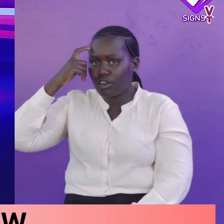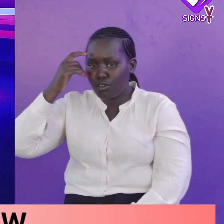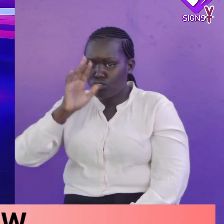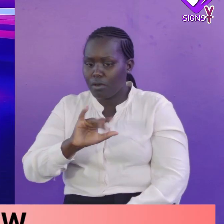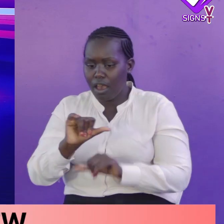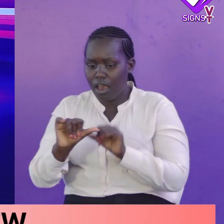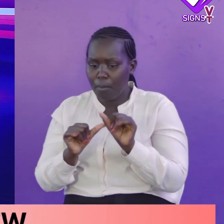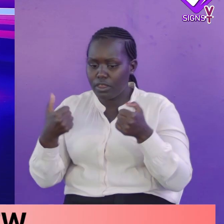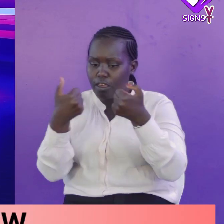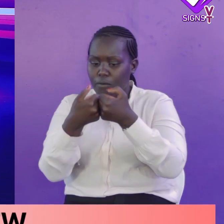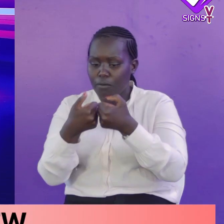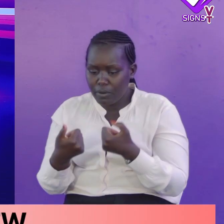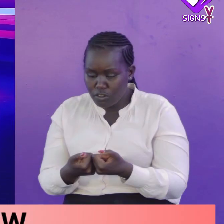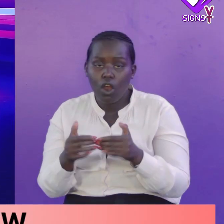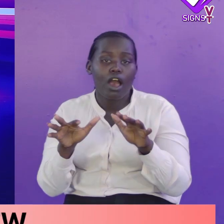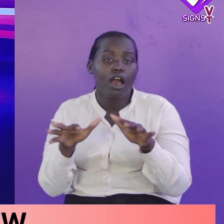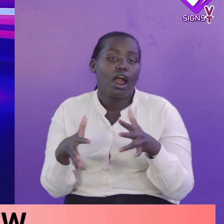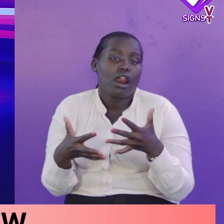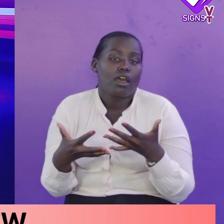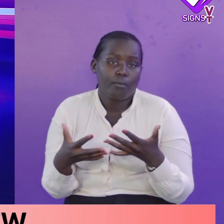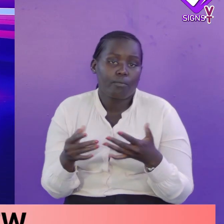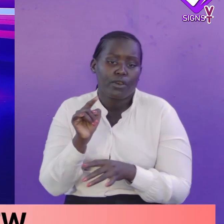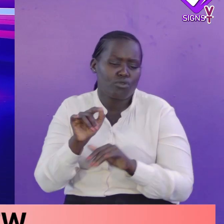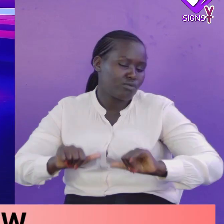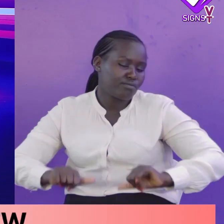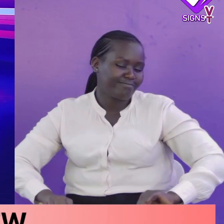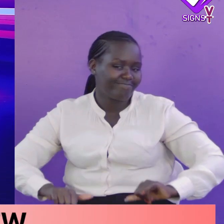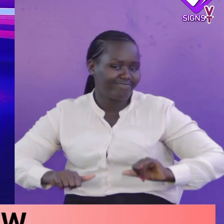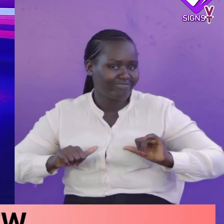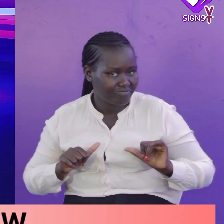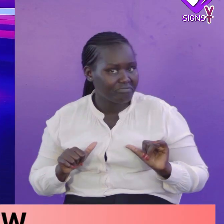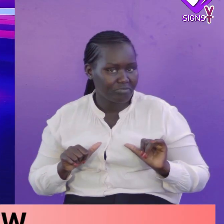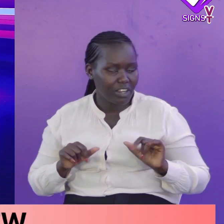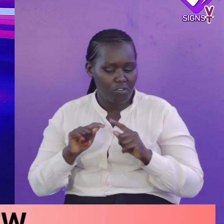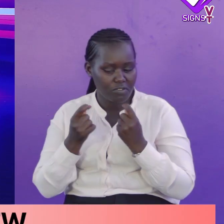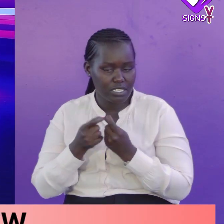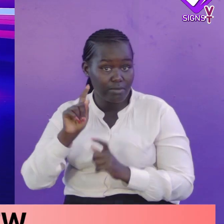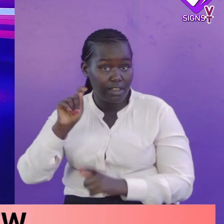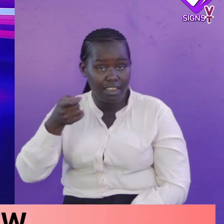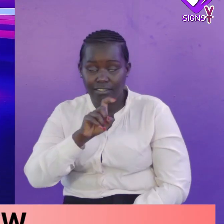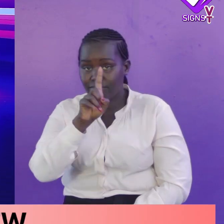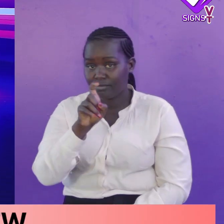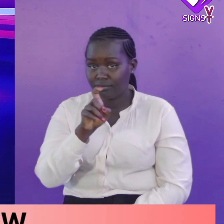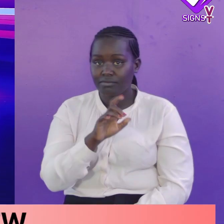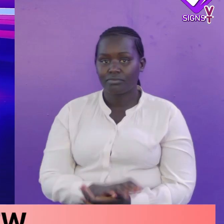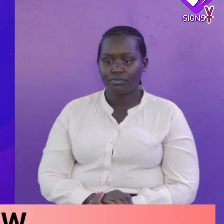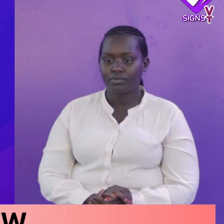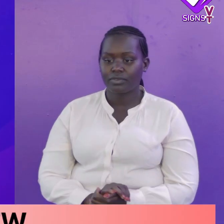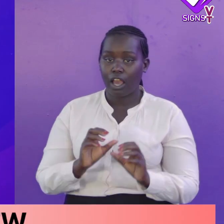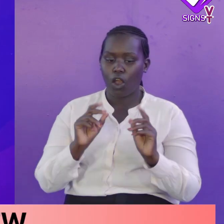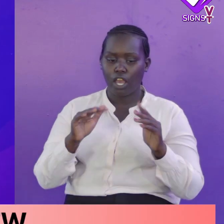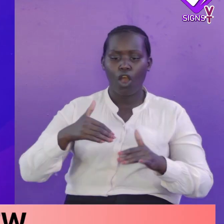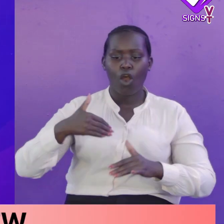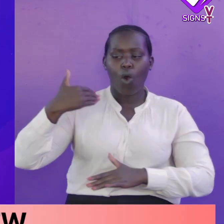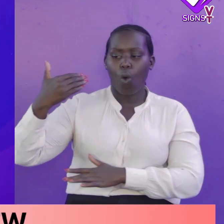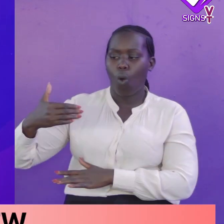competition so far? Are you proud of Team Kenya? Okay, I'm always proud of Team Kenya,